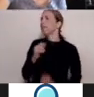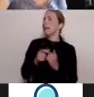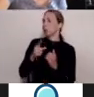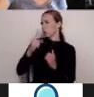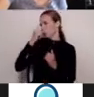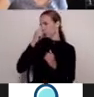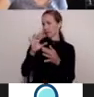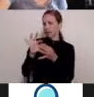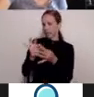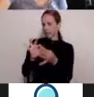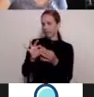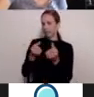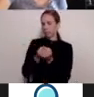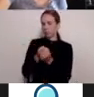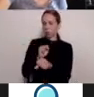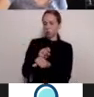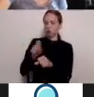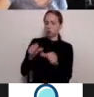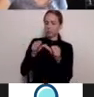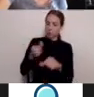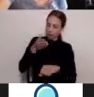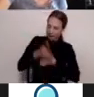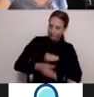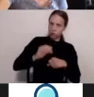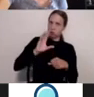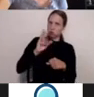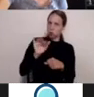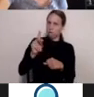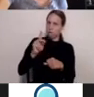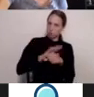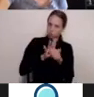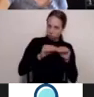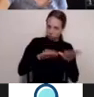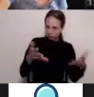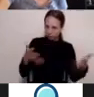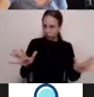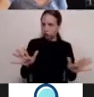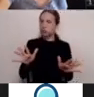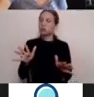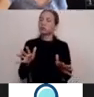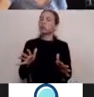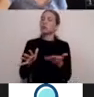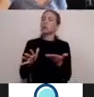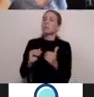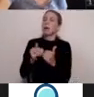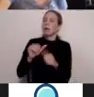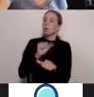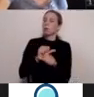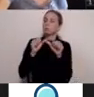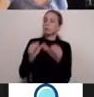all embarked on should continue post-COVID? Do you see much of this virtual work continuing? I'll let my colleagues here answer that first, and then I'll jump in.